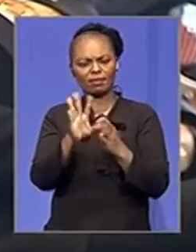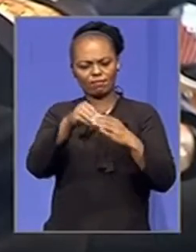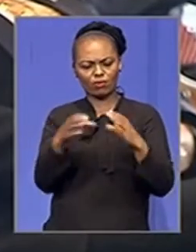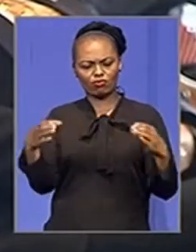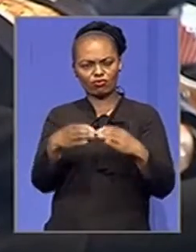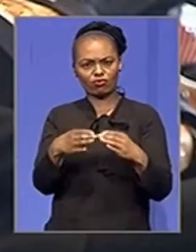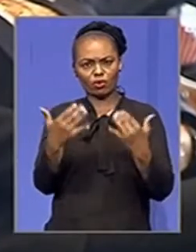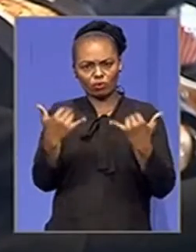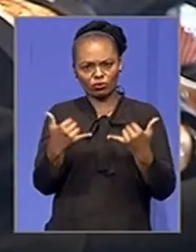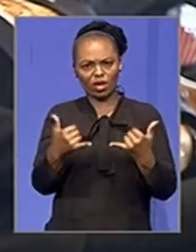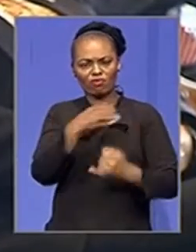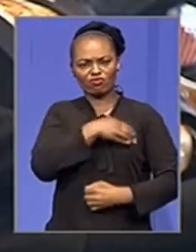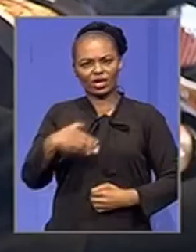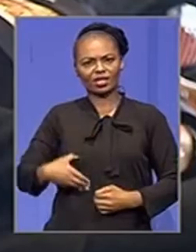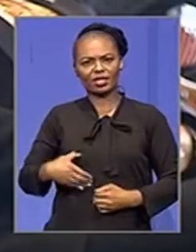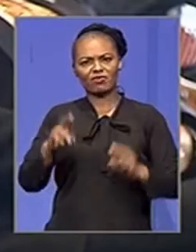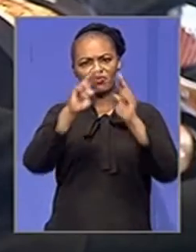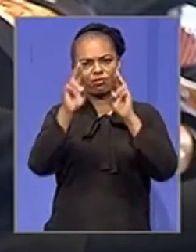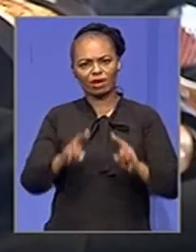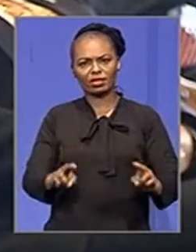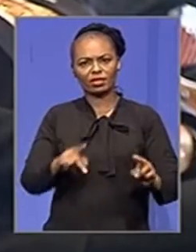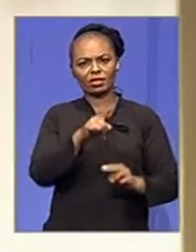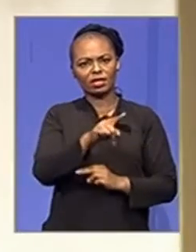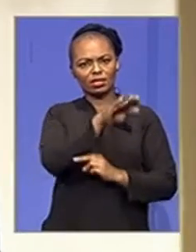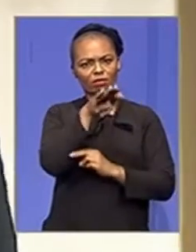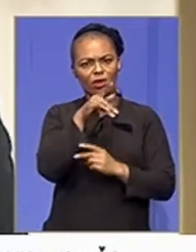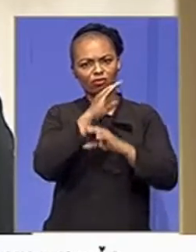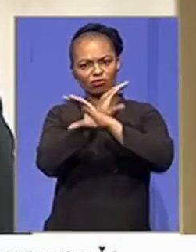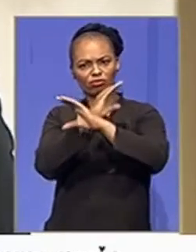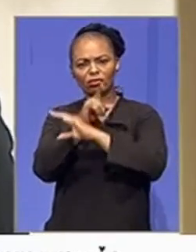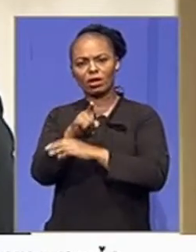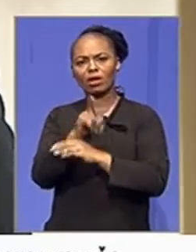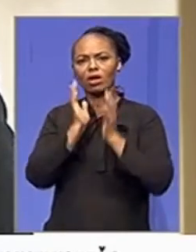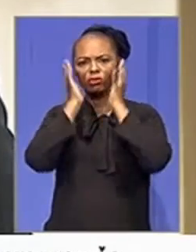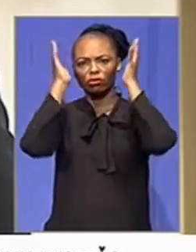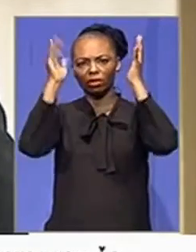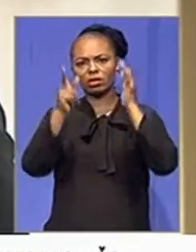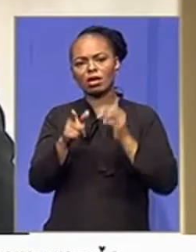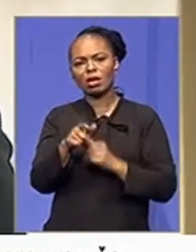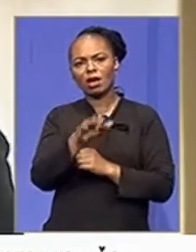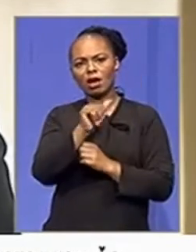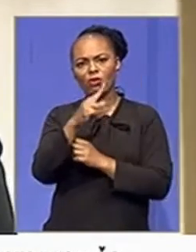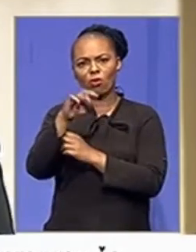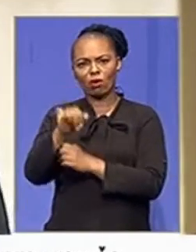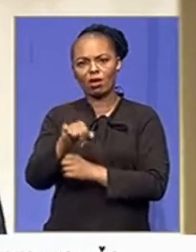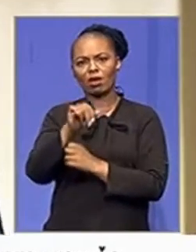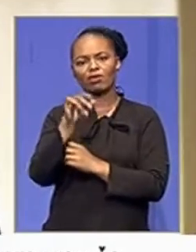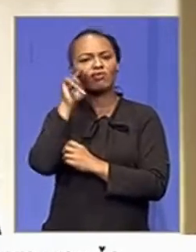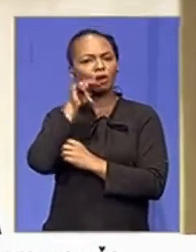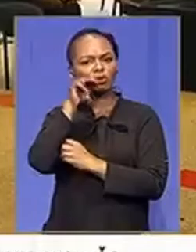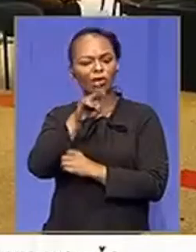kgono go barwa dipresidente tša difederation tša Zimbabwe, Mozambique, Eswatini, Angola, Benin le